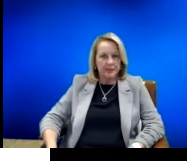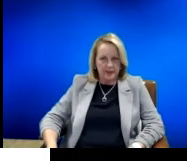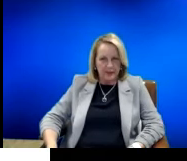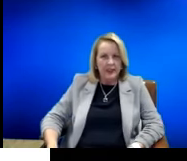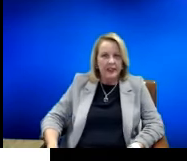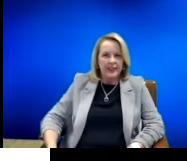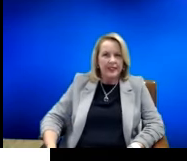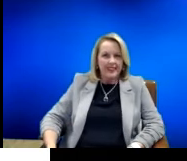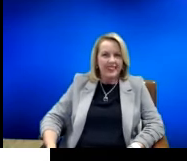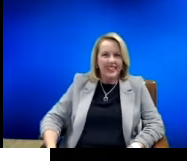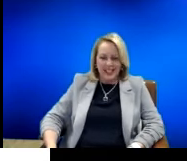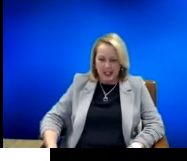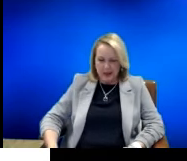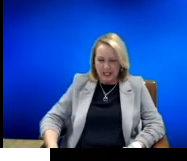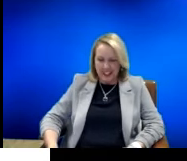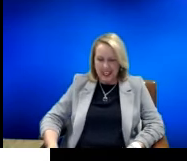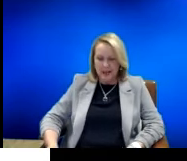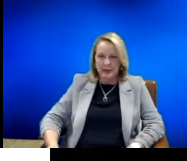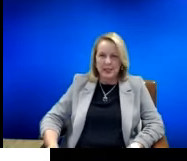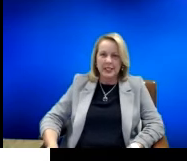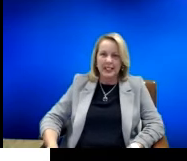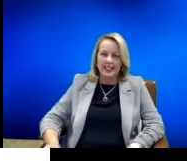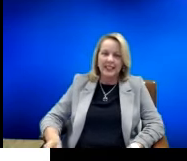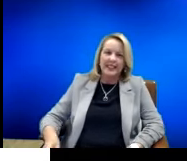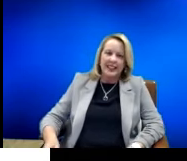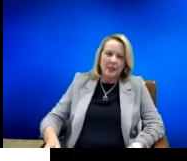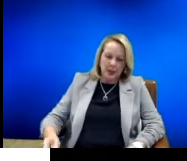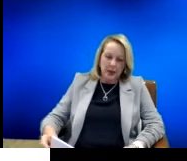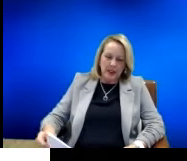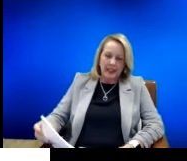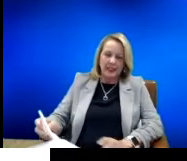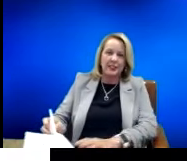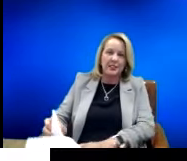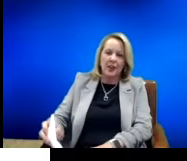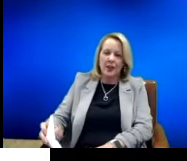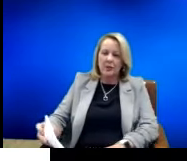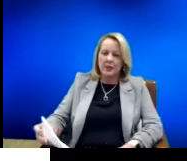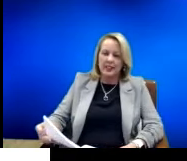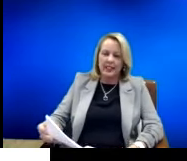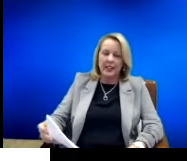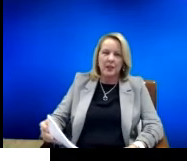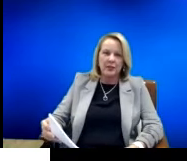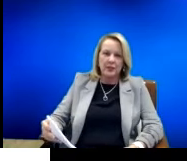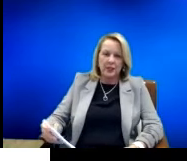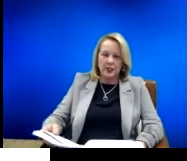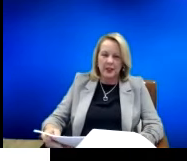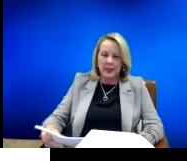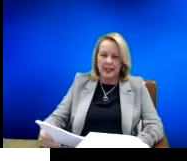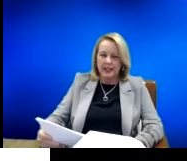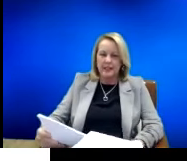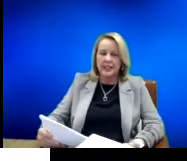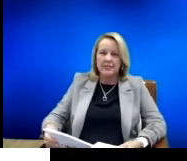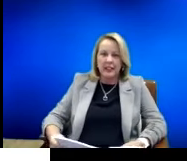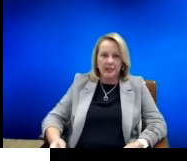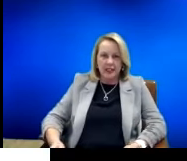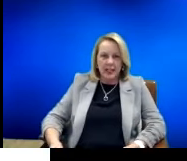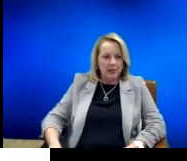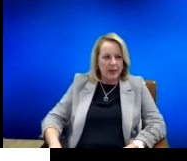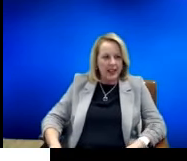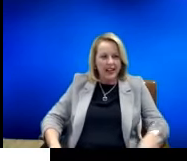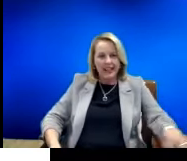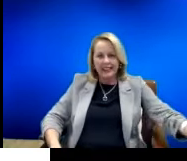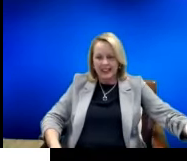All right, Linda, take it away. Thank you, Randy. I appreciate it. We're going to start with an overview of the